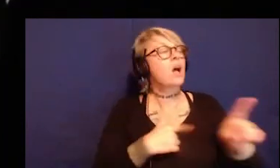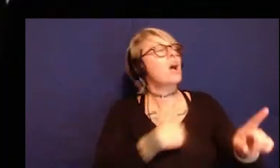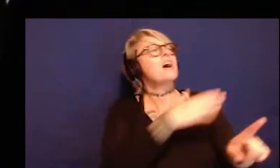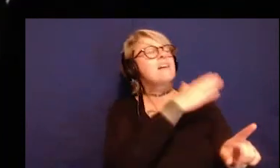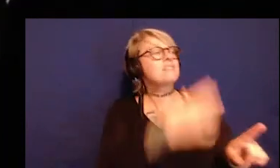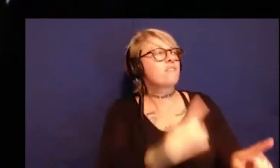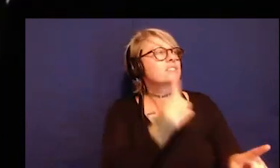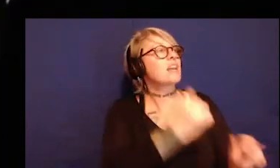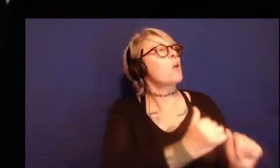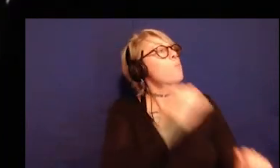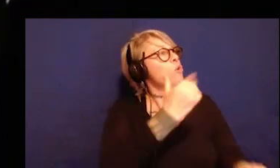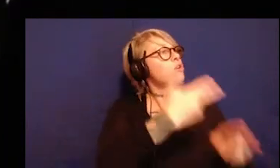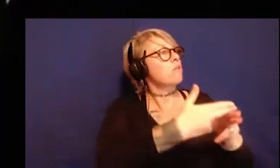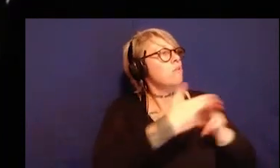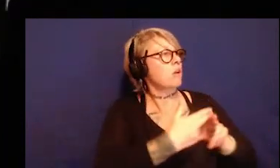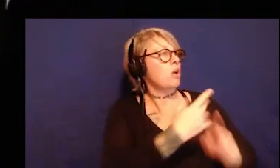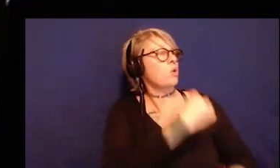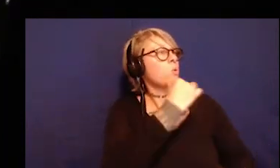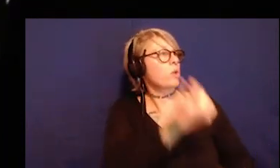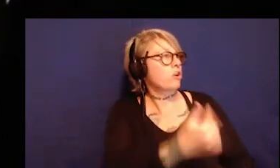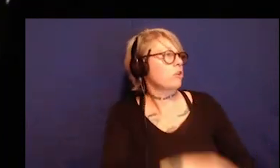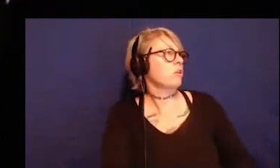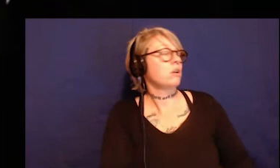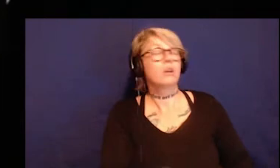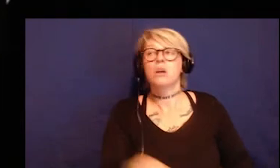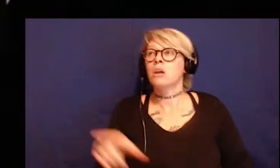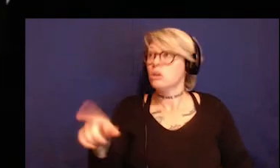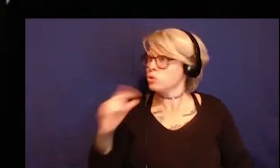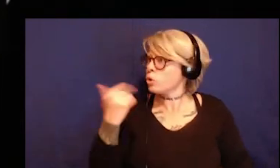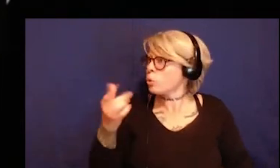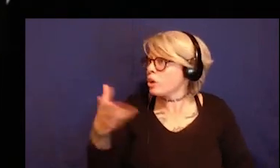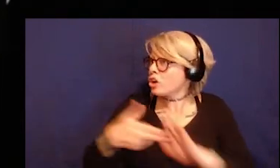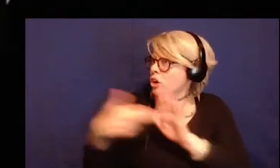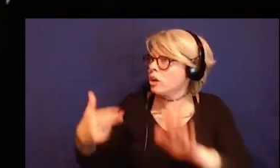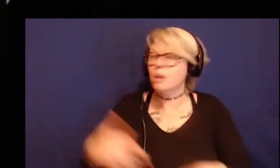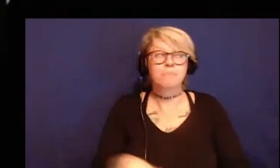I refuse to call myself queer. So you're queer then? I never said that